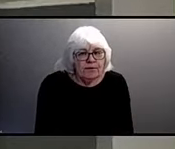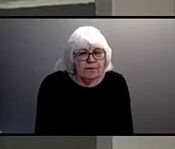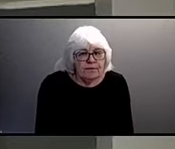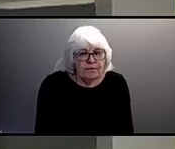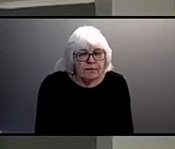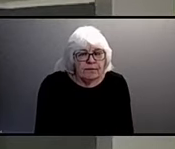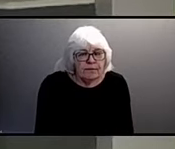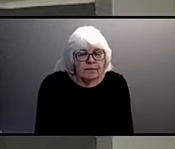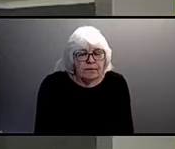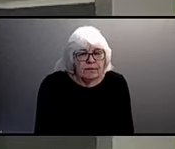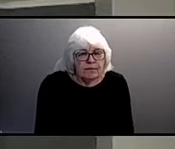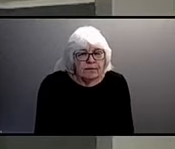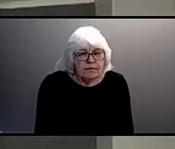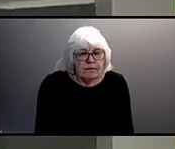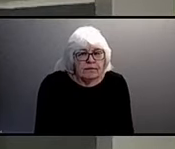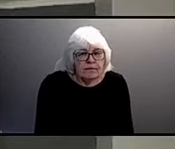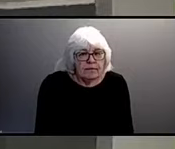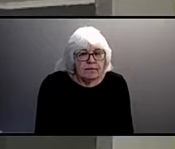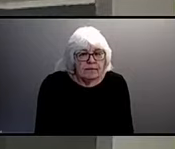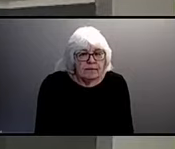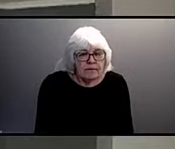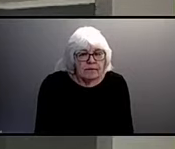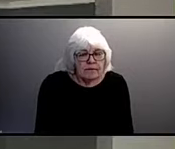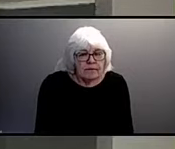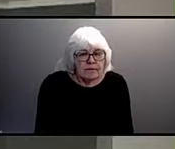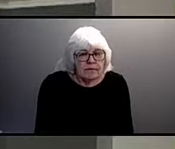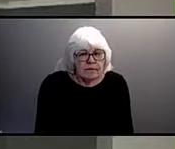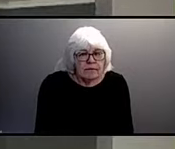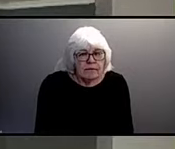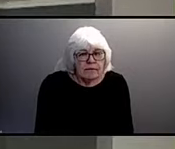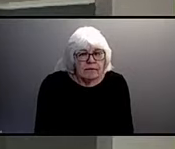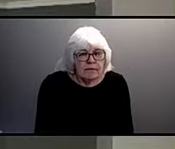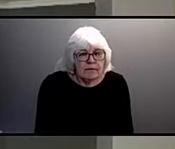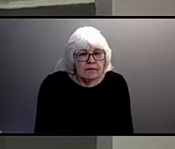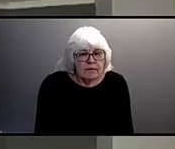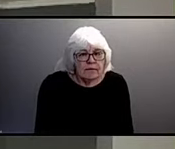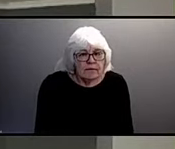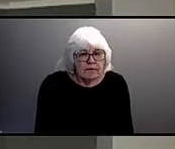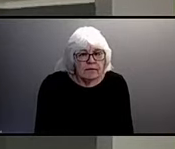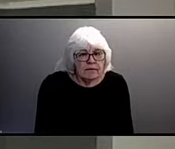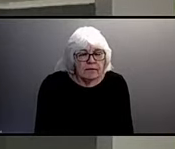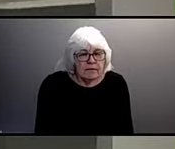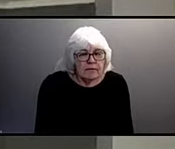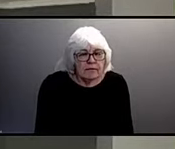know, I do now have the questions from the reporters who were. Okay, we have a couple of questions from reporters. Breton?